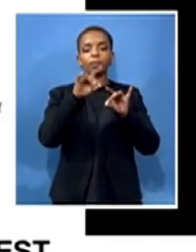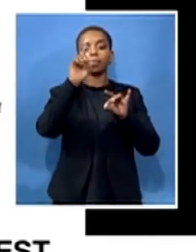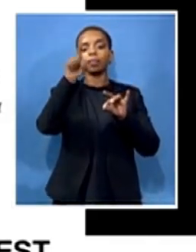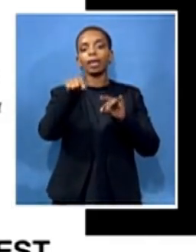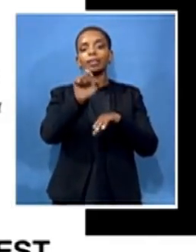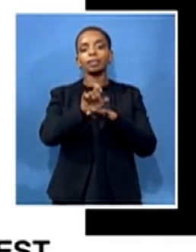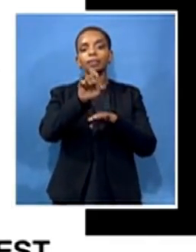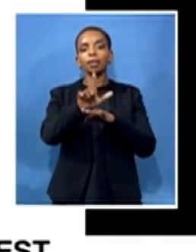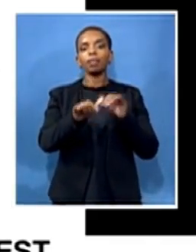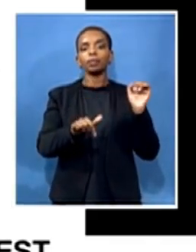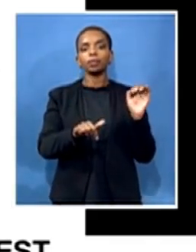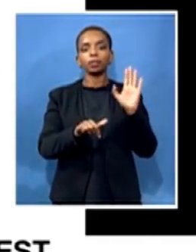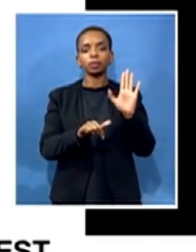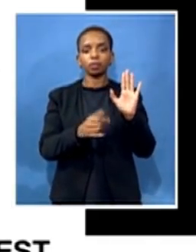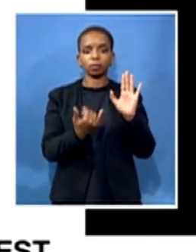interrupt.